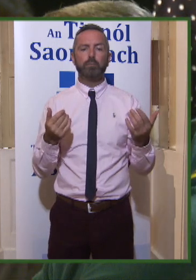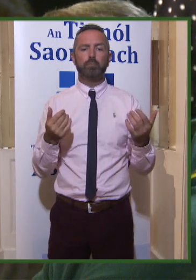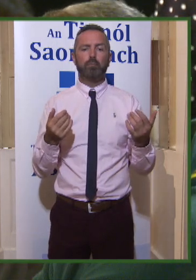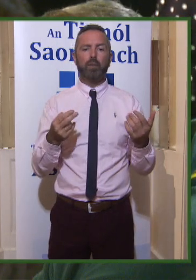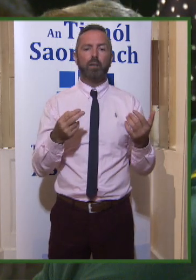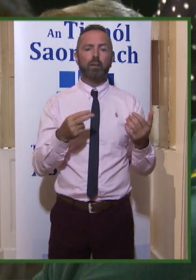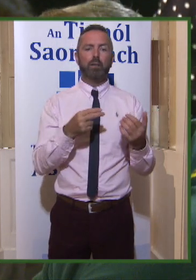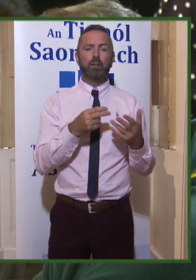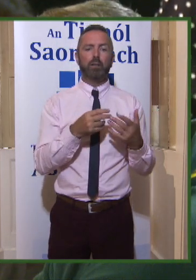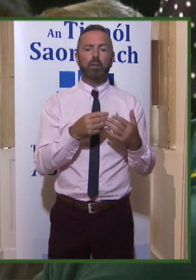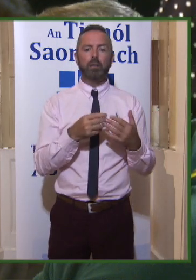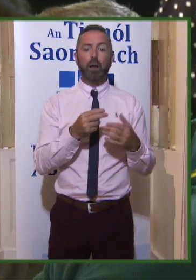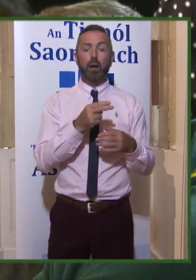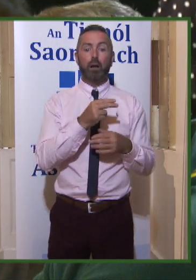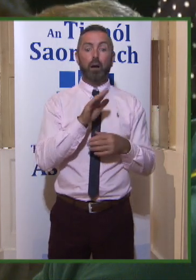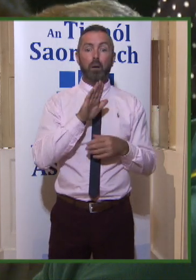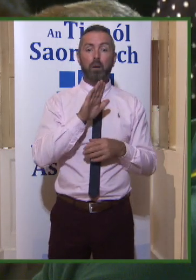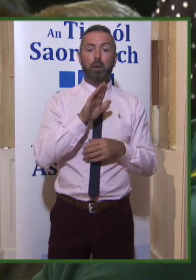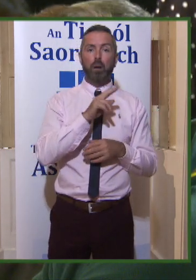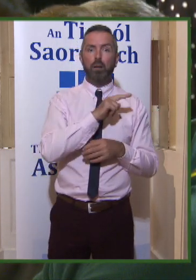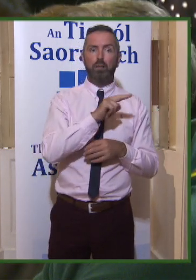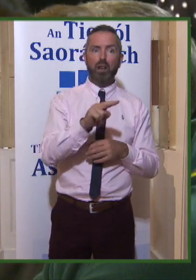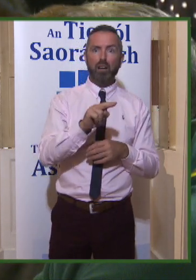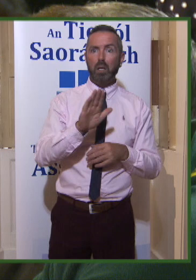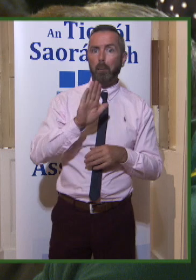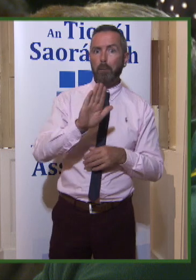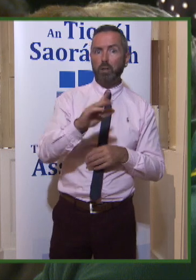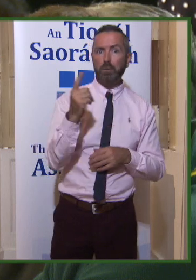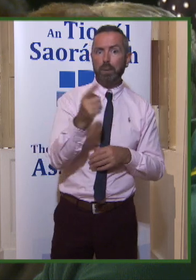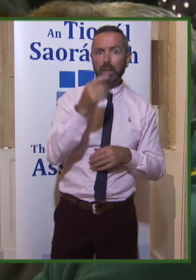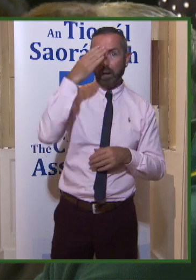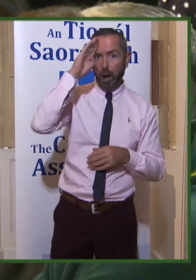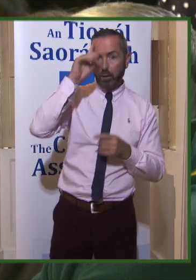not necessarily an Irish citizen and over 21 years old.